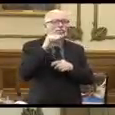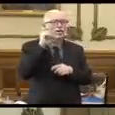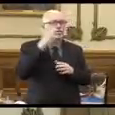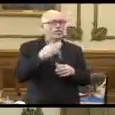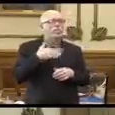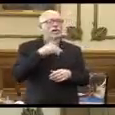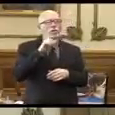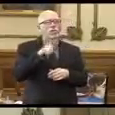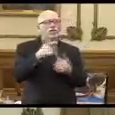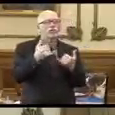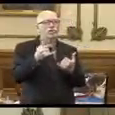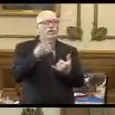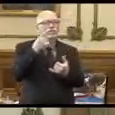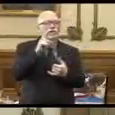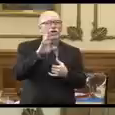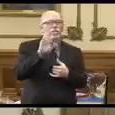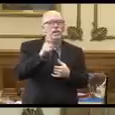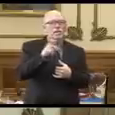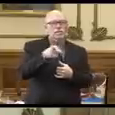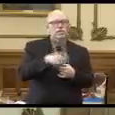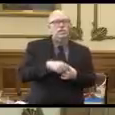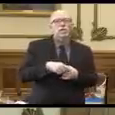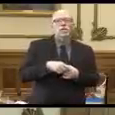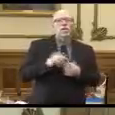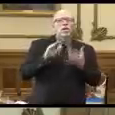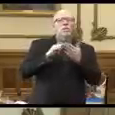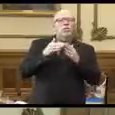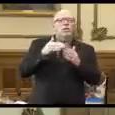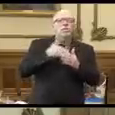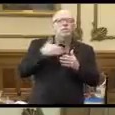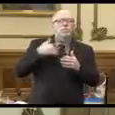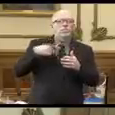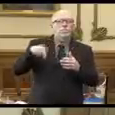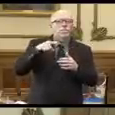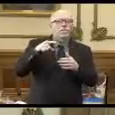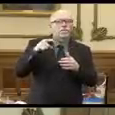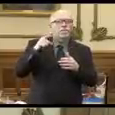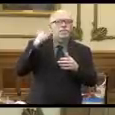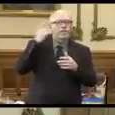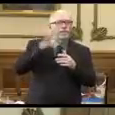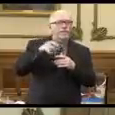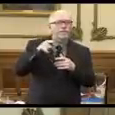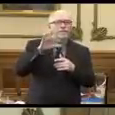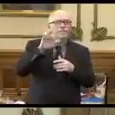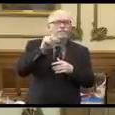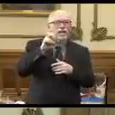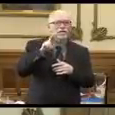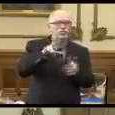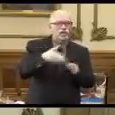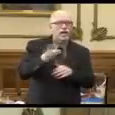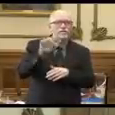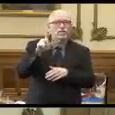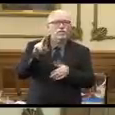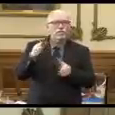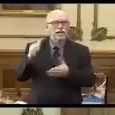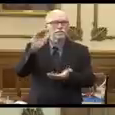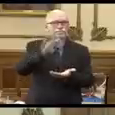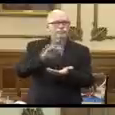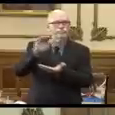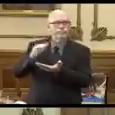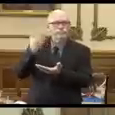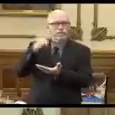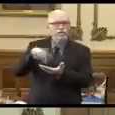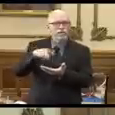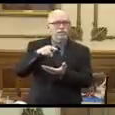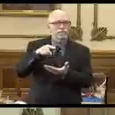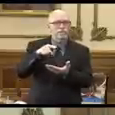My question today is for Dr. Box. A community member recently speculated to me that cancer deaths and flu deaths had declined because those individuals were